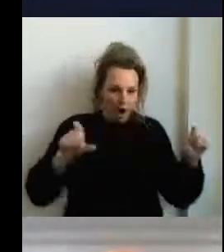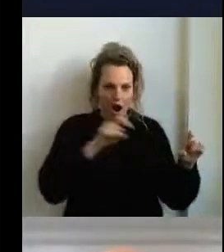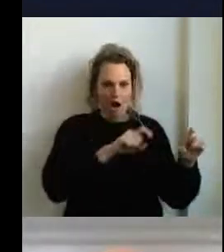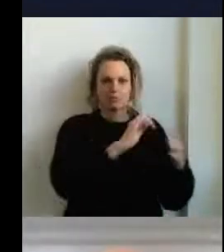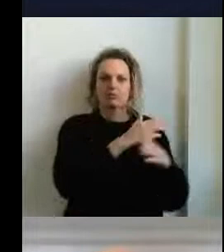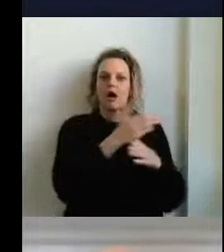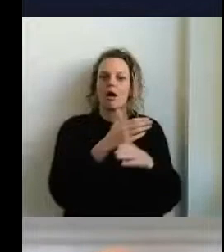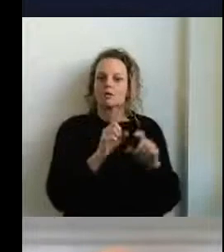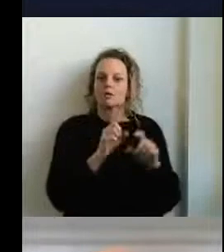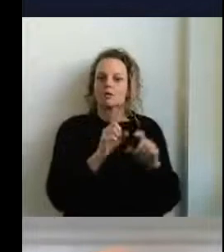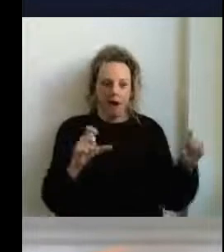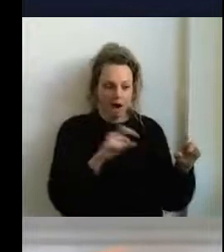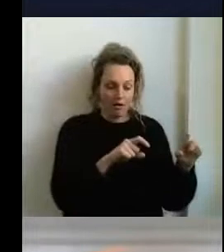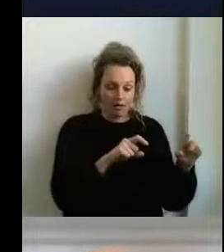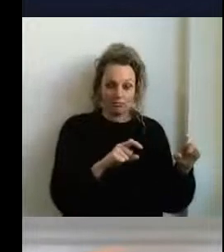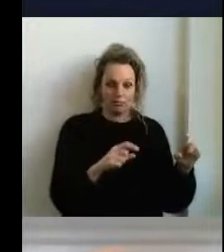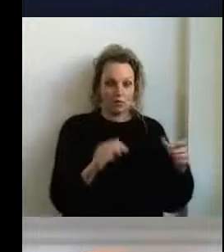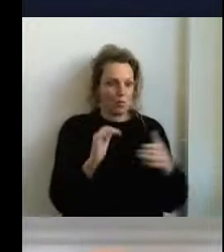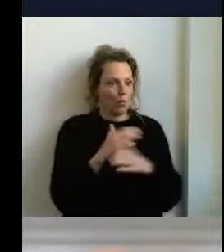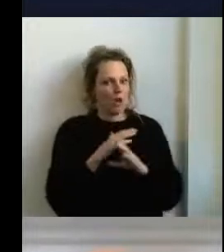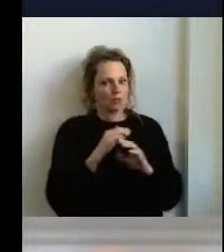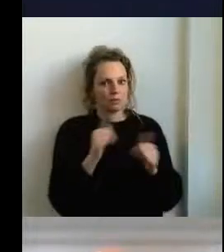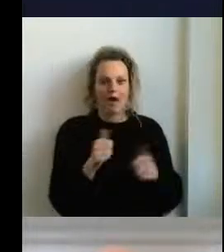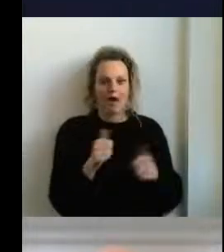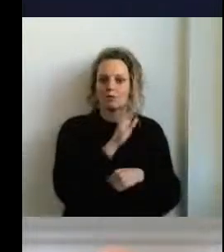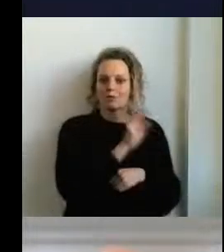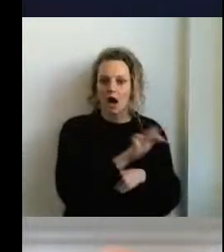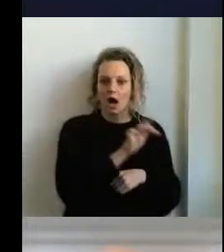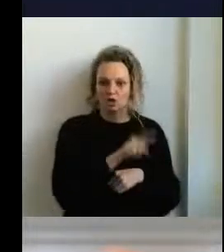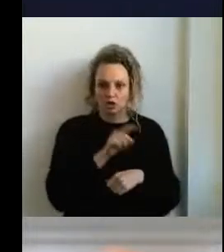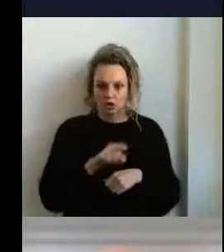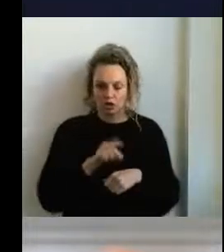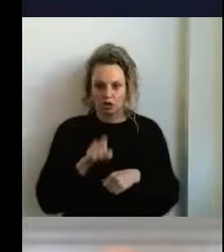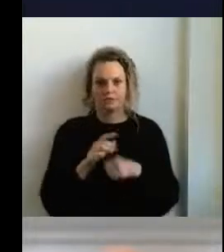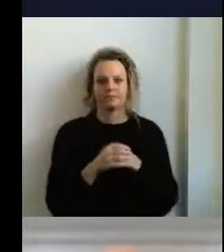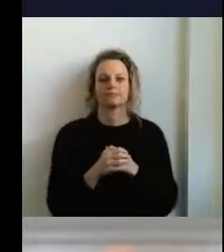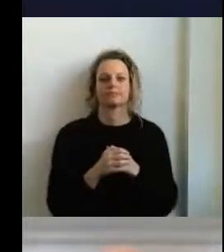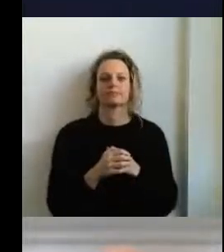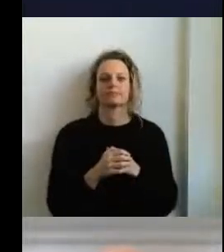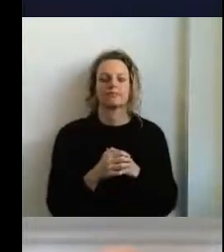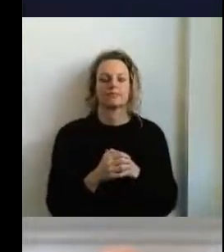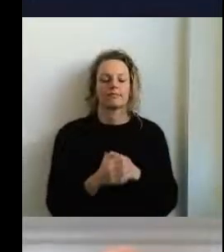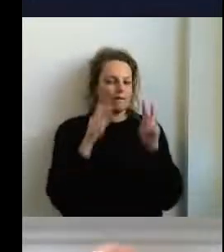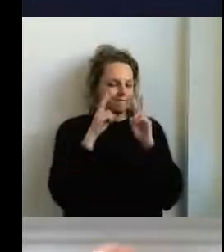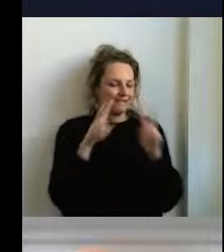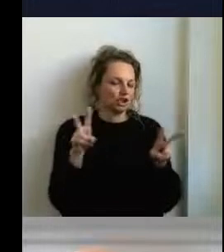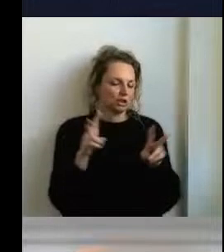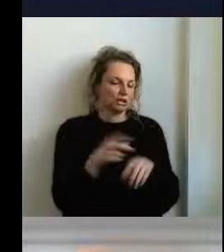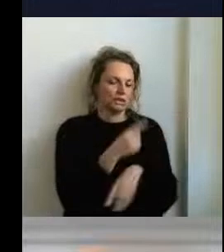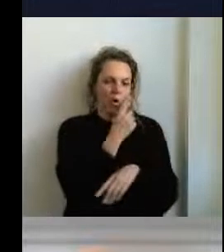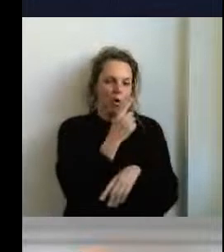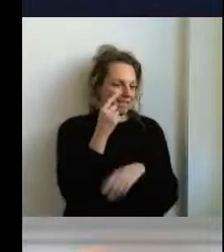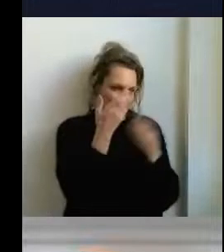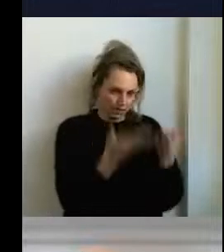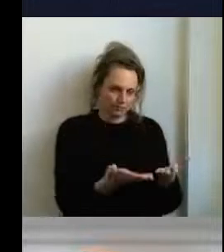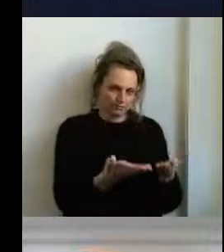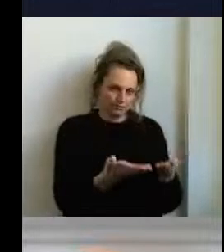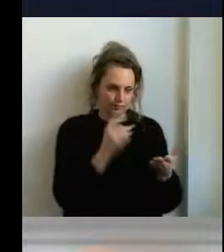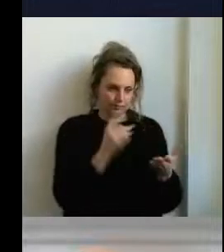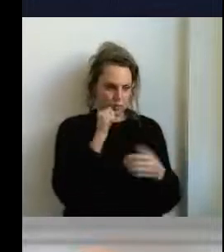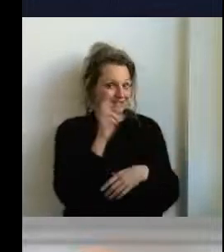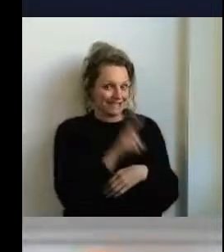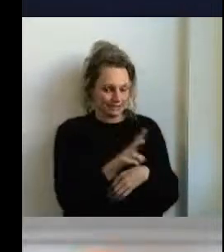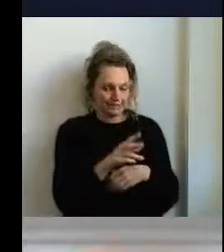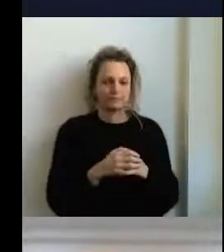really works for touch. So that's probably one of the most visually obvious things you're going to see. But the next visual thing is